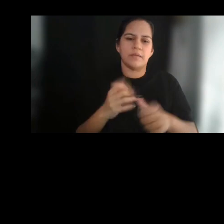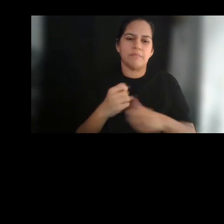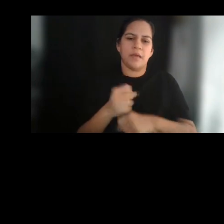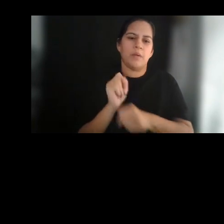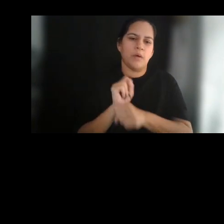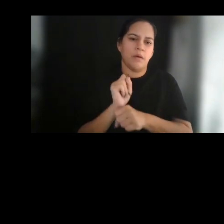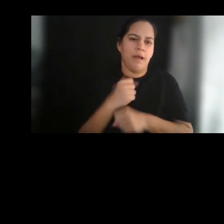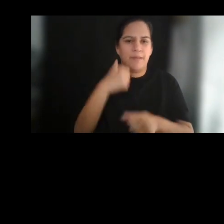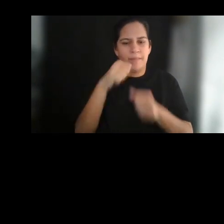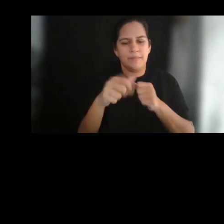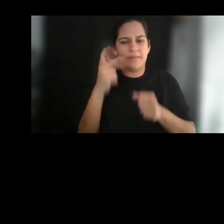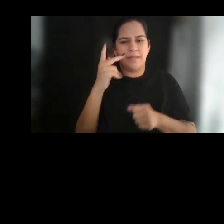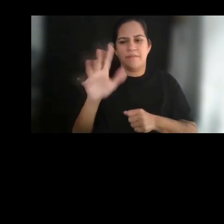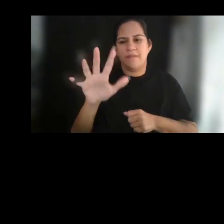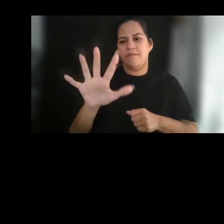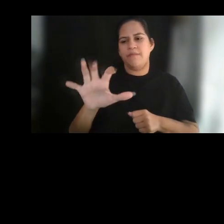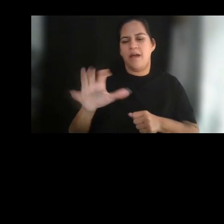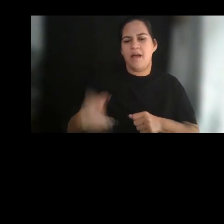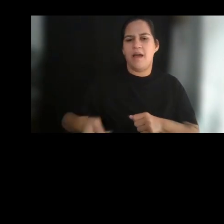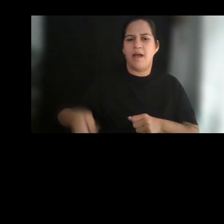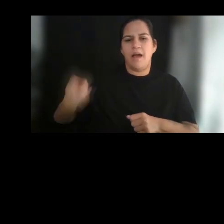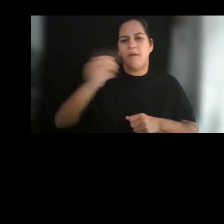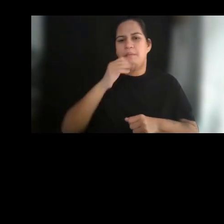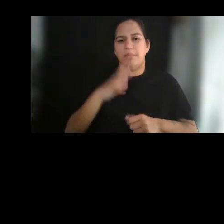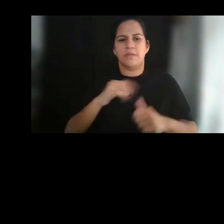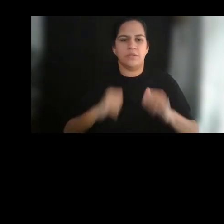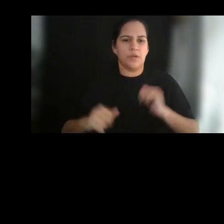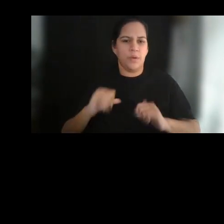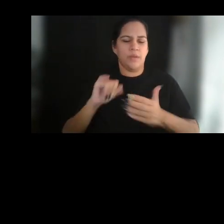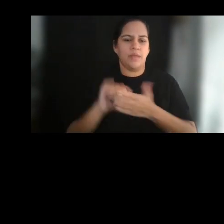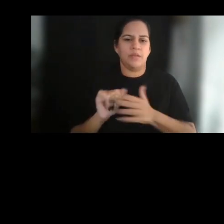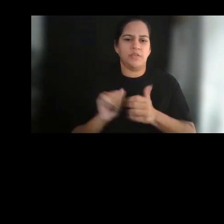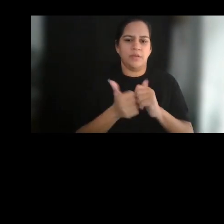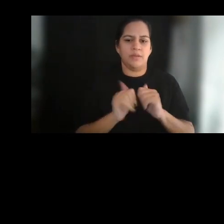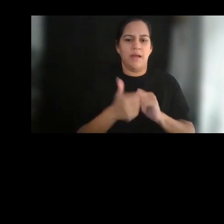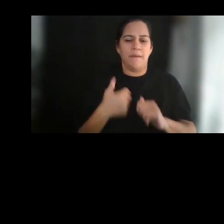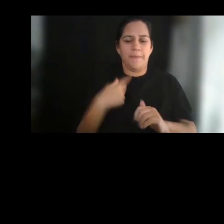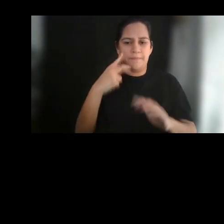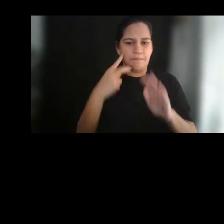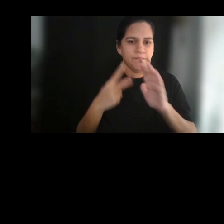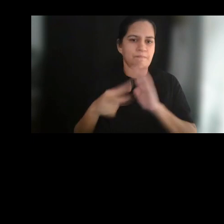Highwaymen show that changed how I imagined